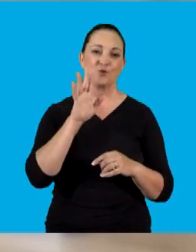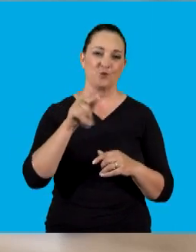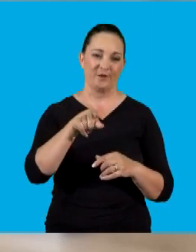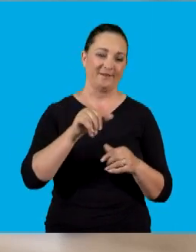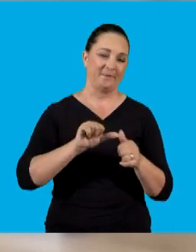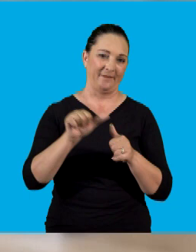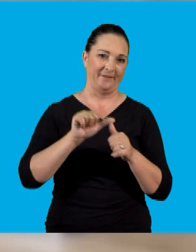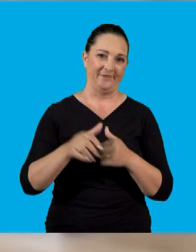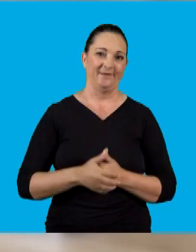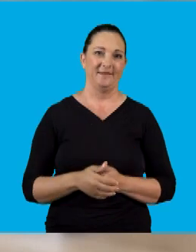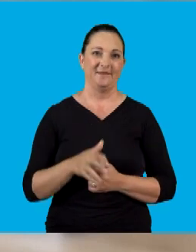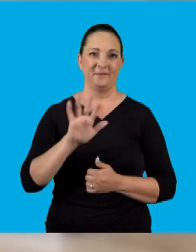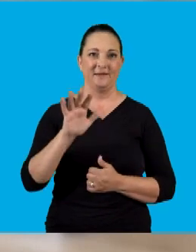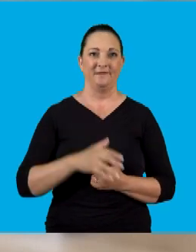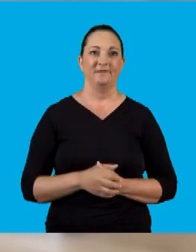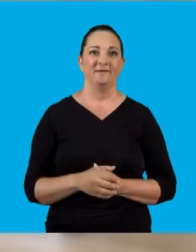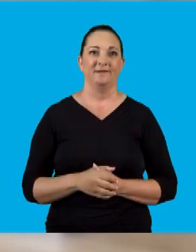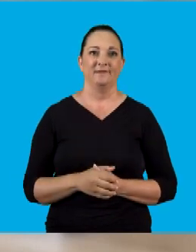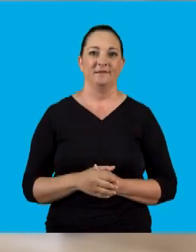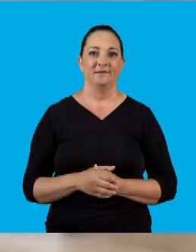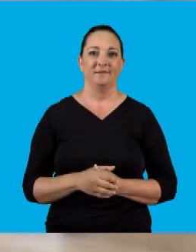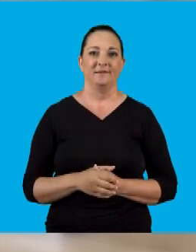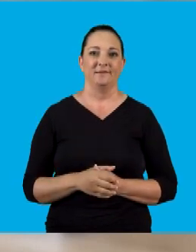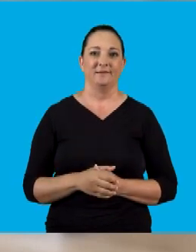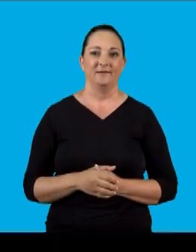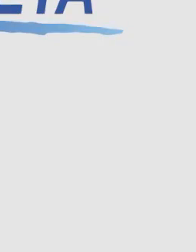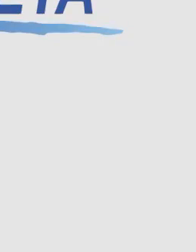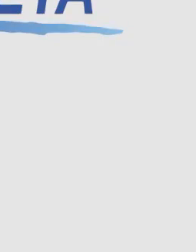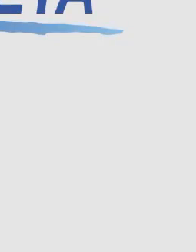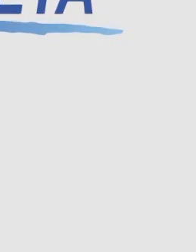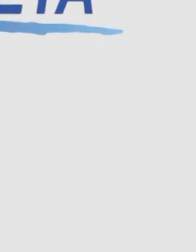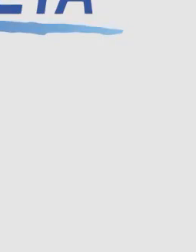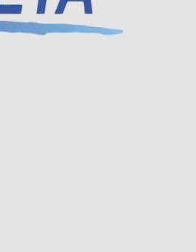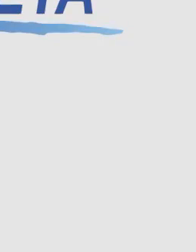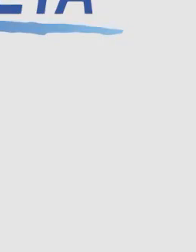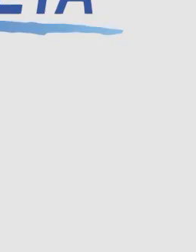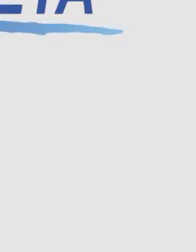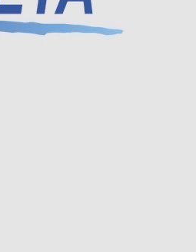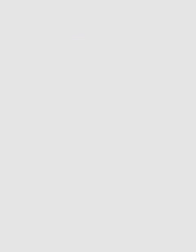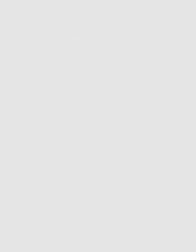tomorrow better. Goodbye.